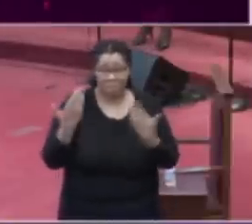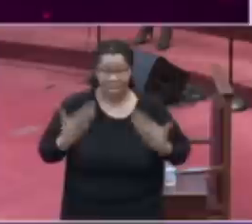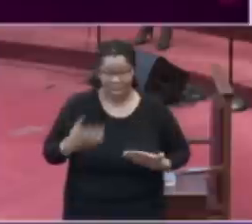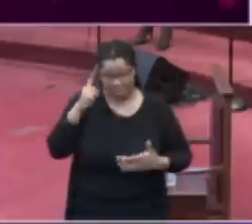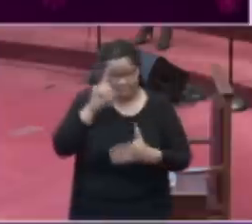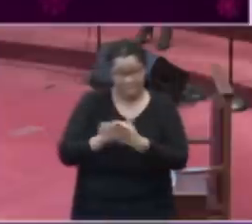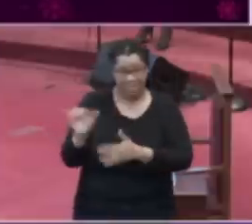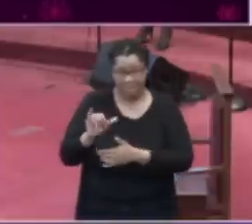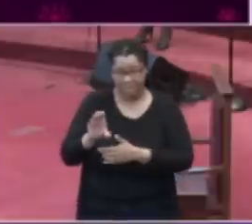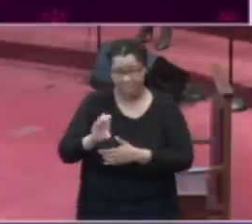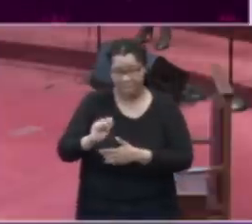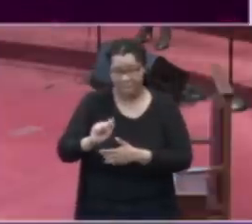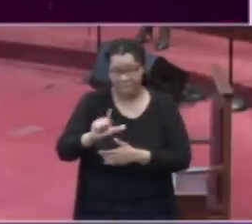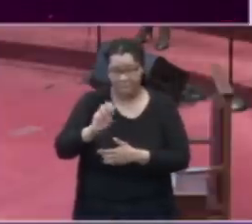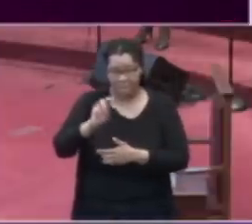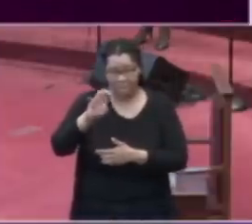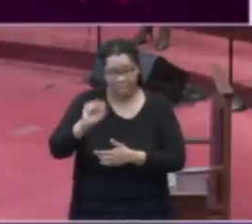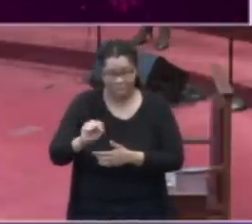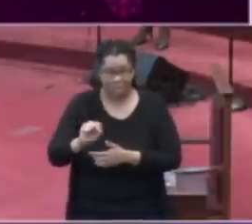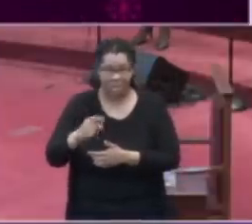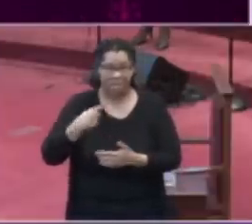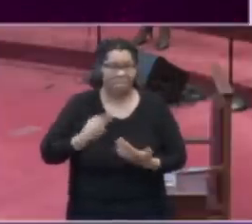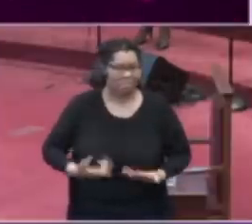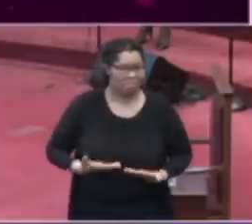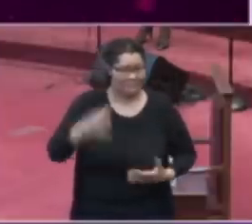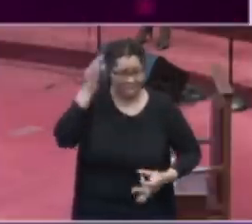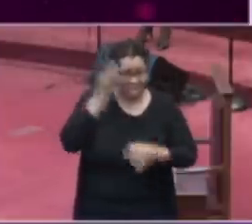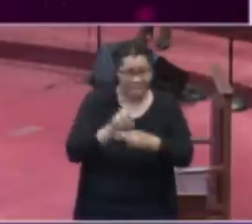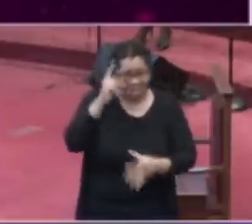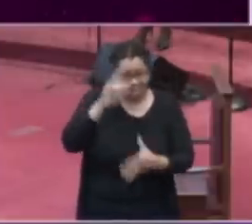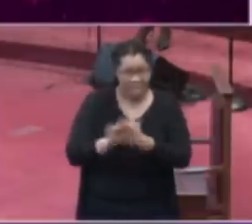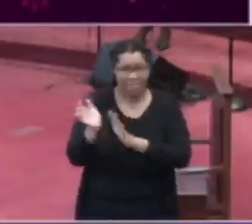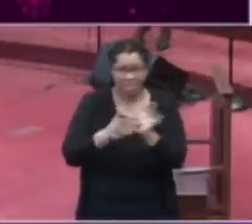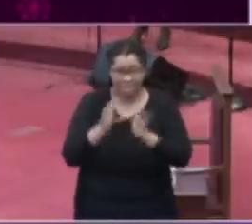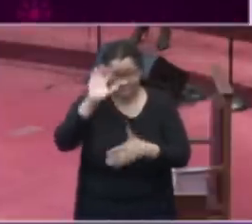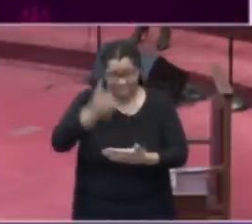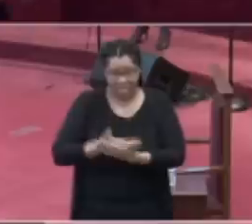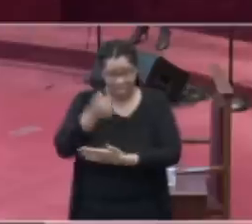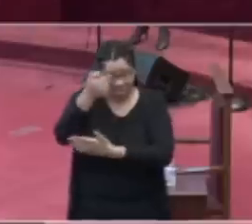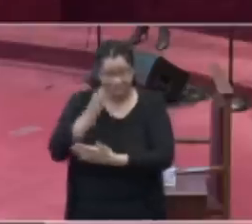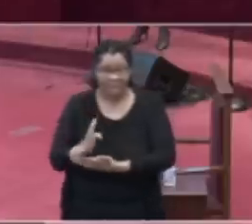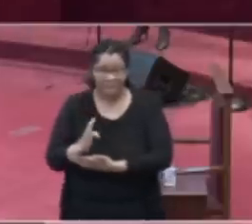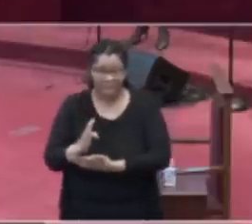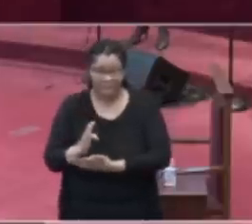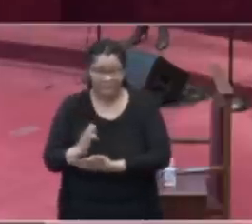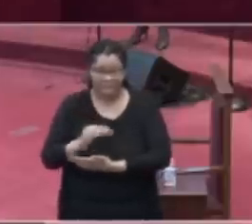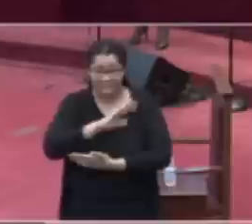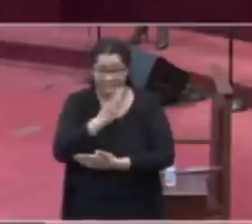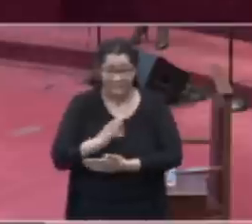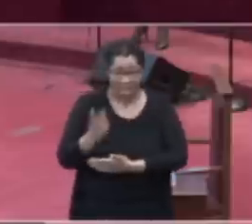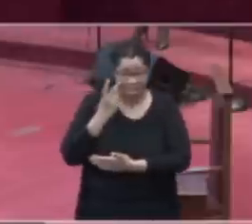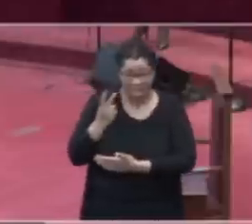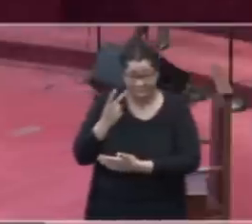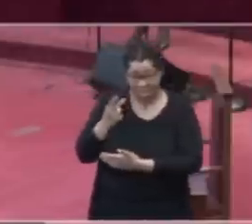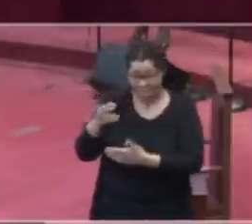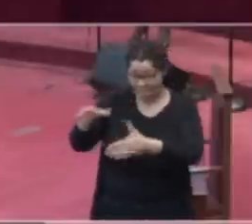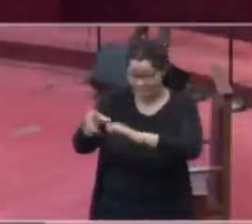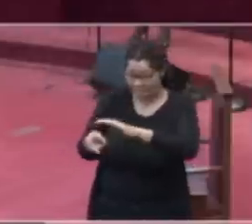Lewis. I choose to believe that Jesus is the Son of God. I ain't ever seen the empty